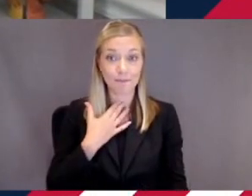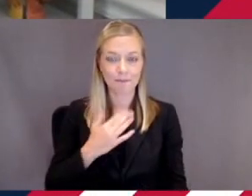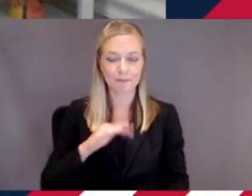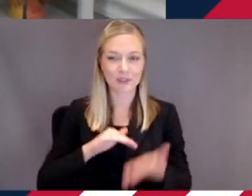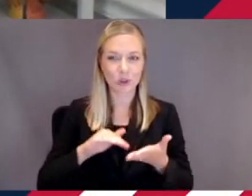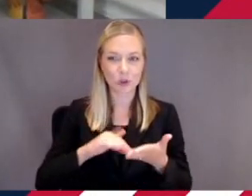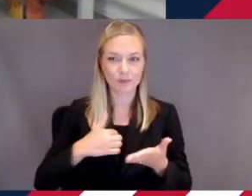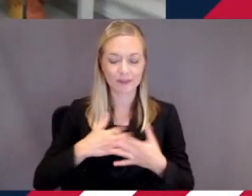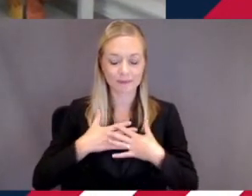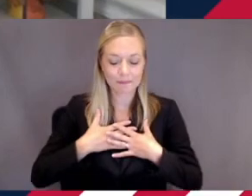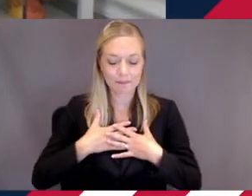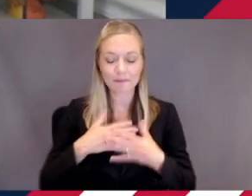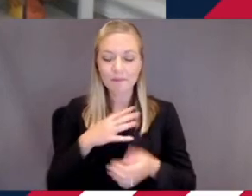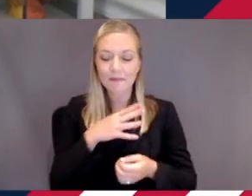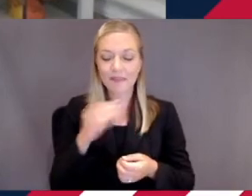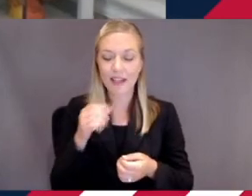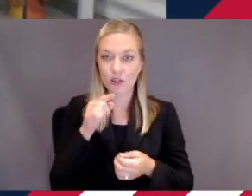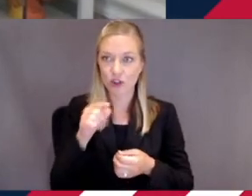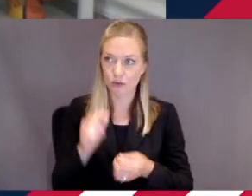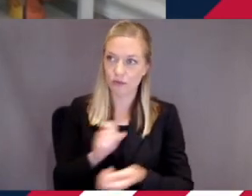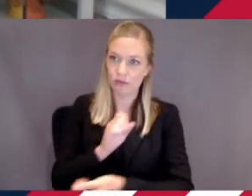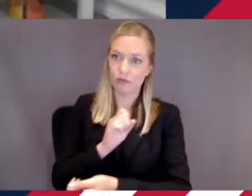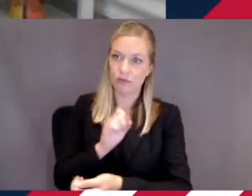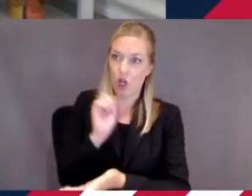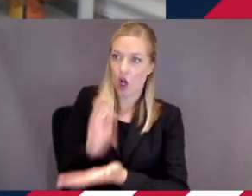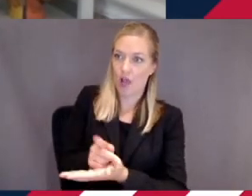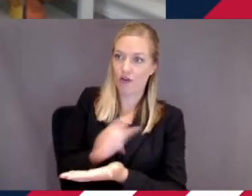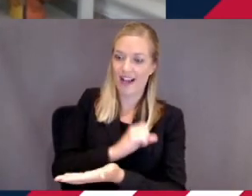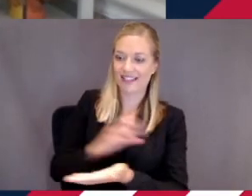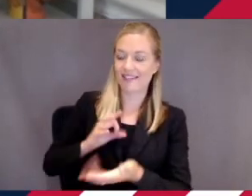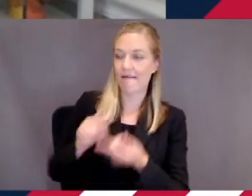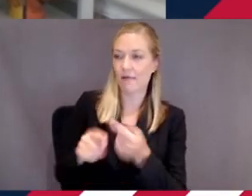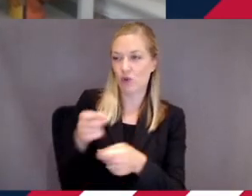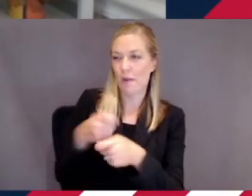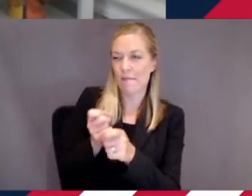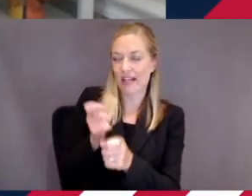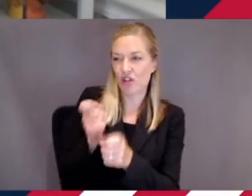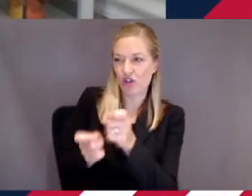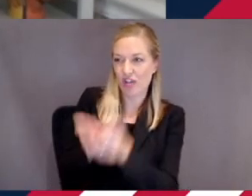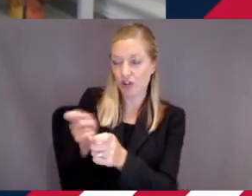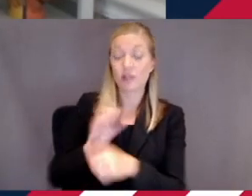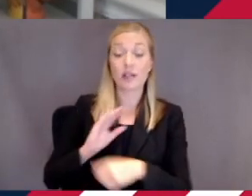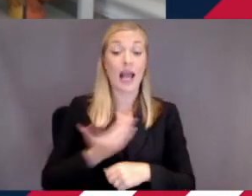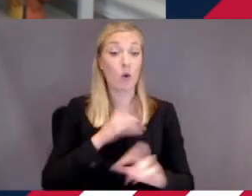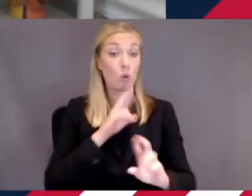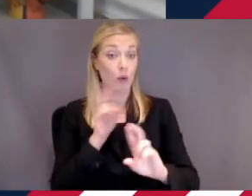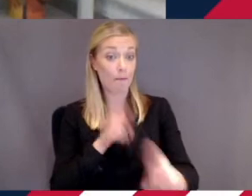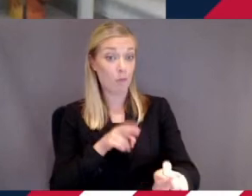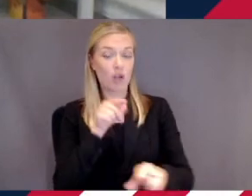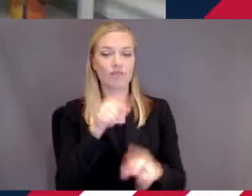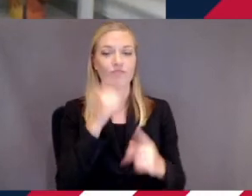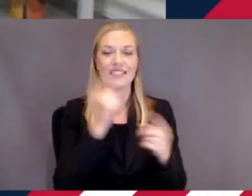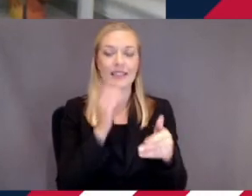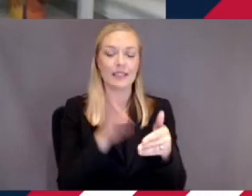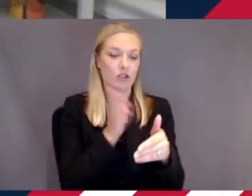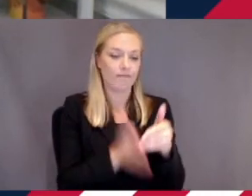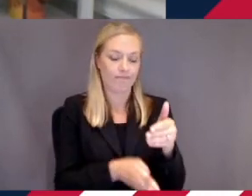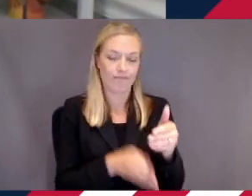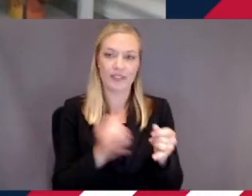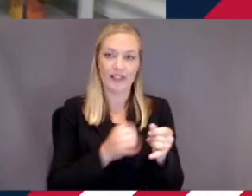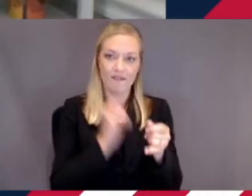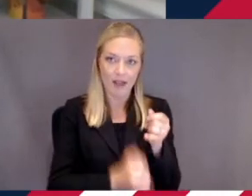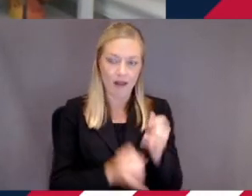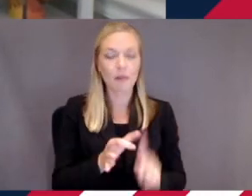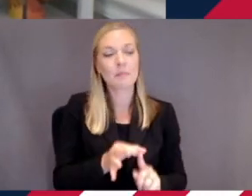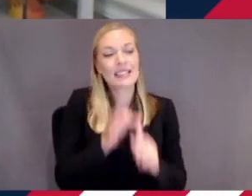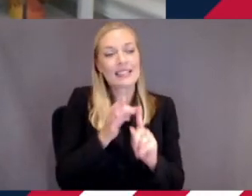make corrections as needed. The report of this committee is considered final, except for the approved resolution that will be distributed to delegates for